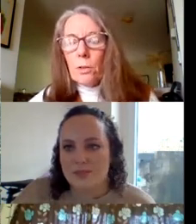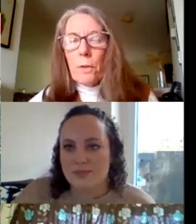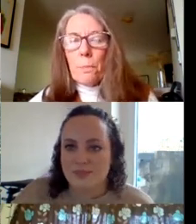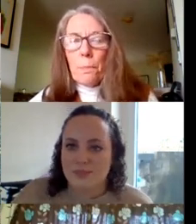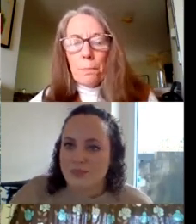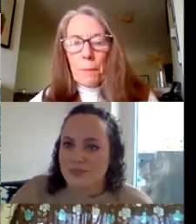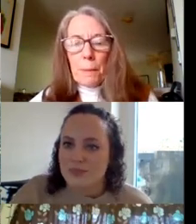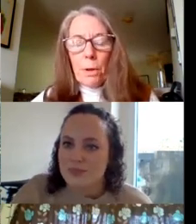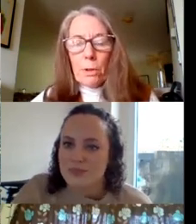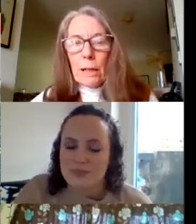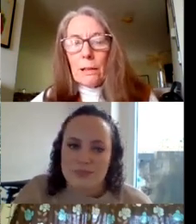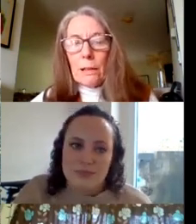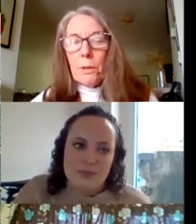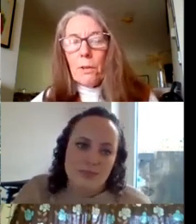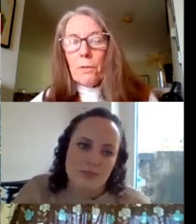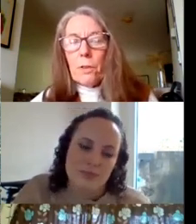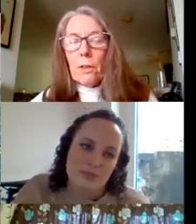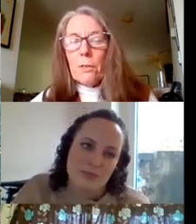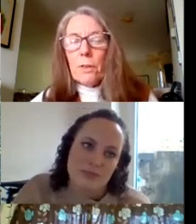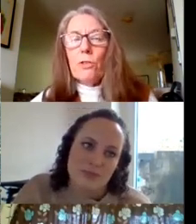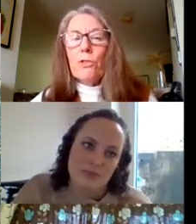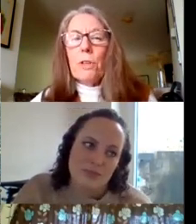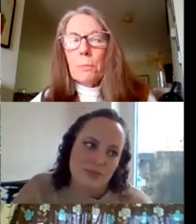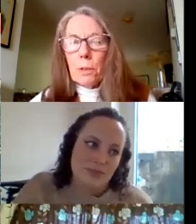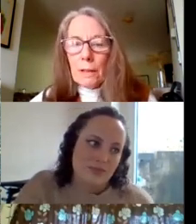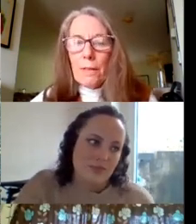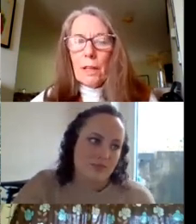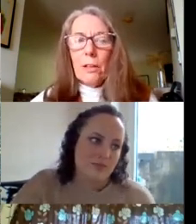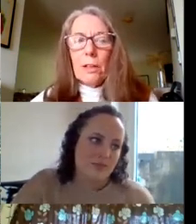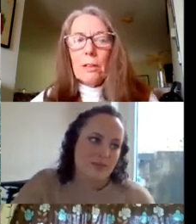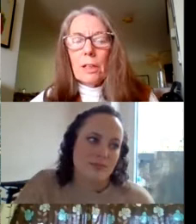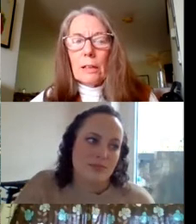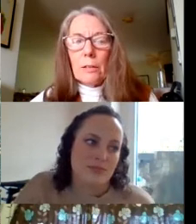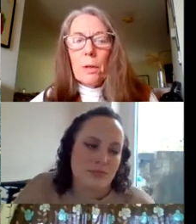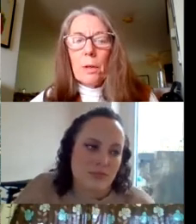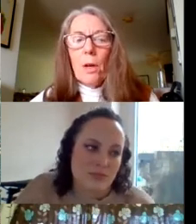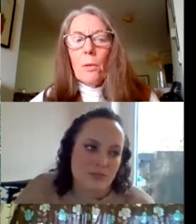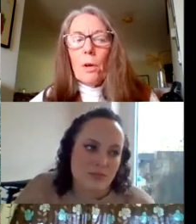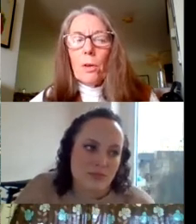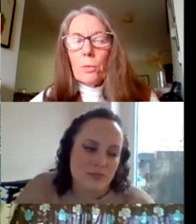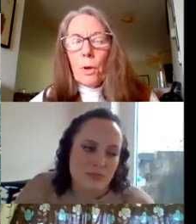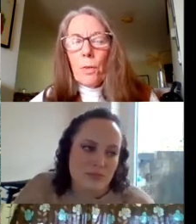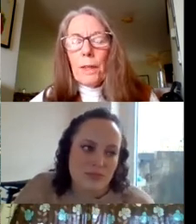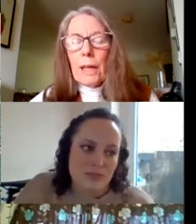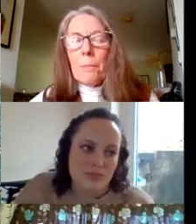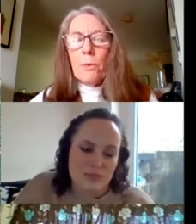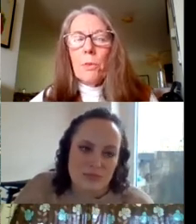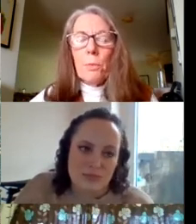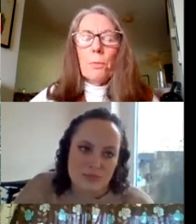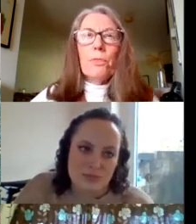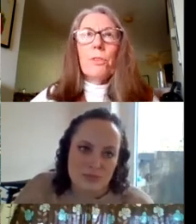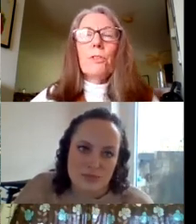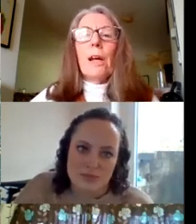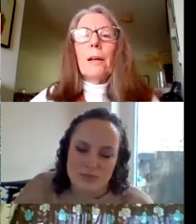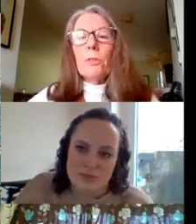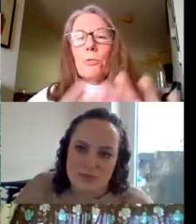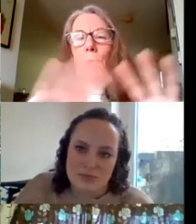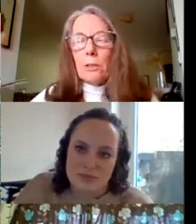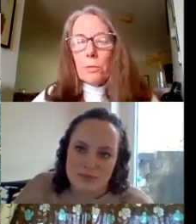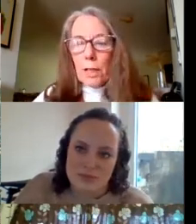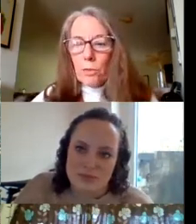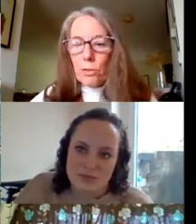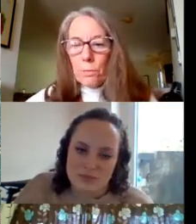work, another important element of the treatment in the early asylum was what was described